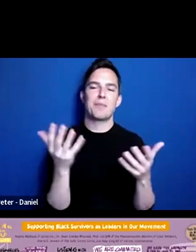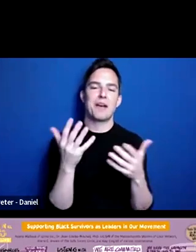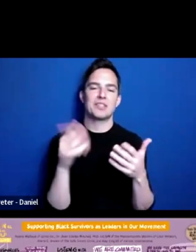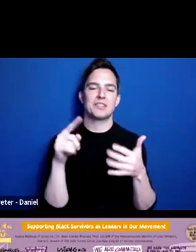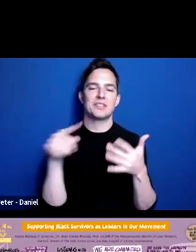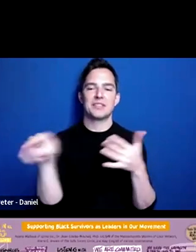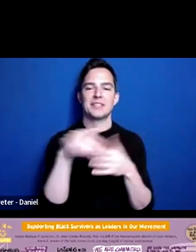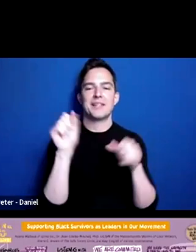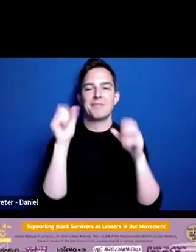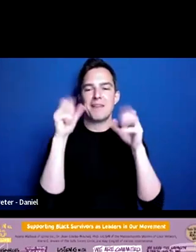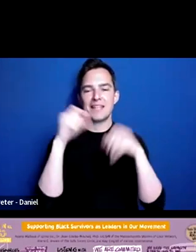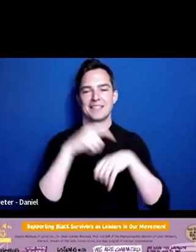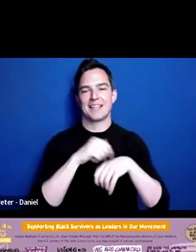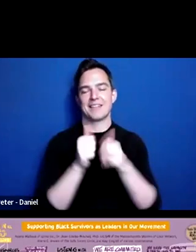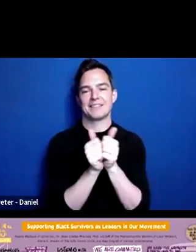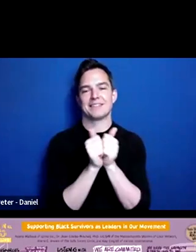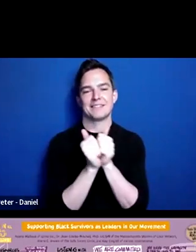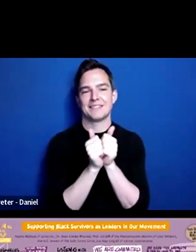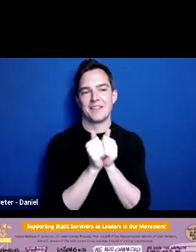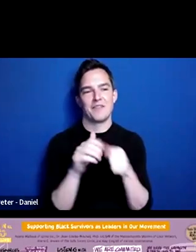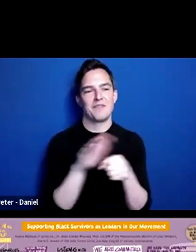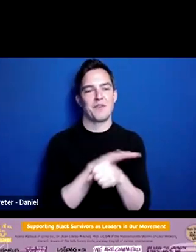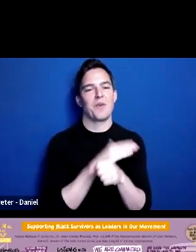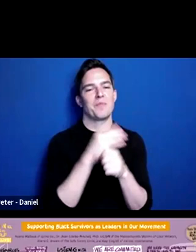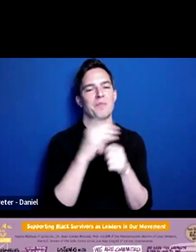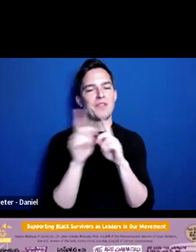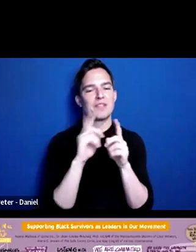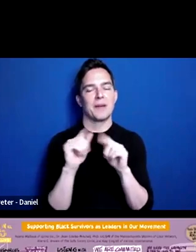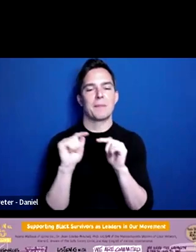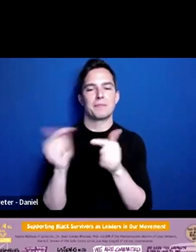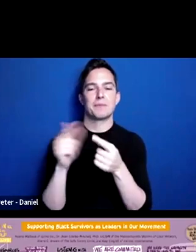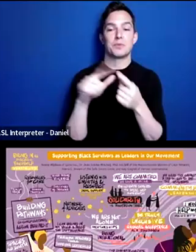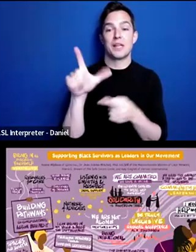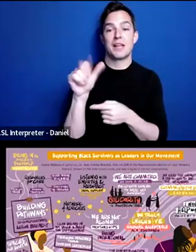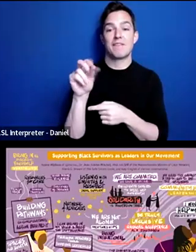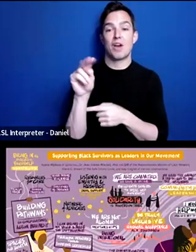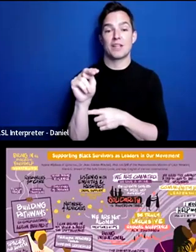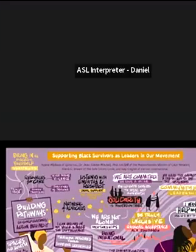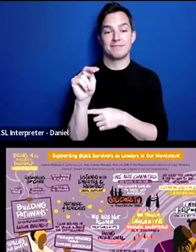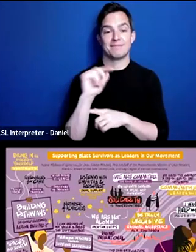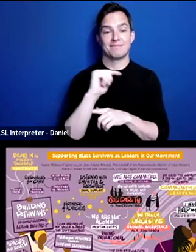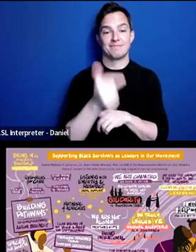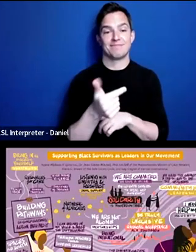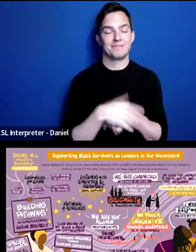was an amazing time. It was such a full conversation. I'm going to pass it back over to Levon.